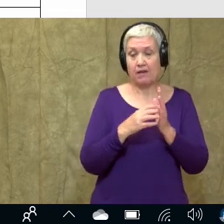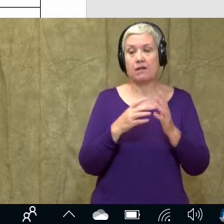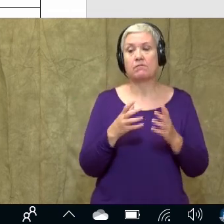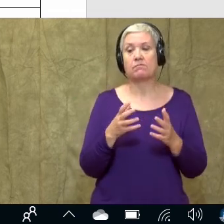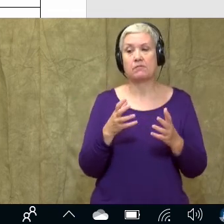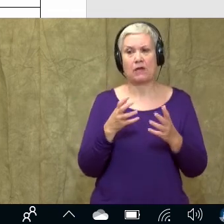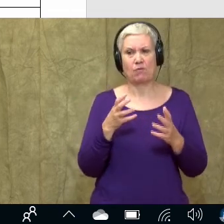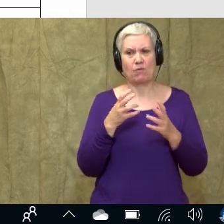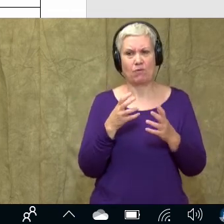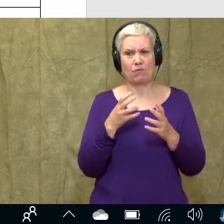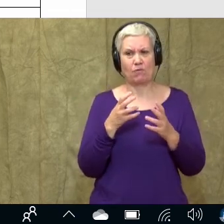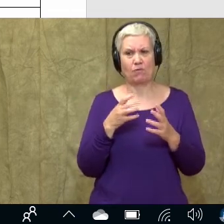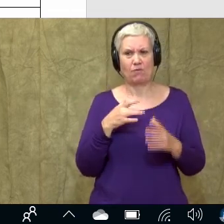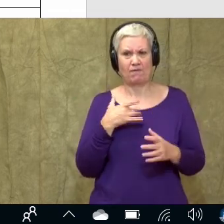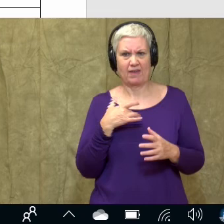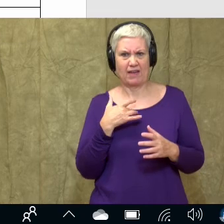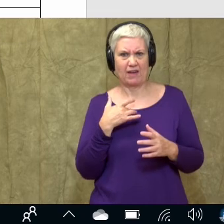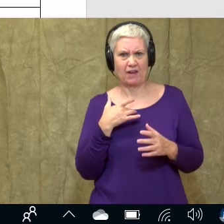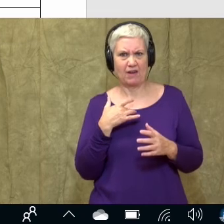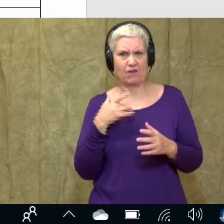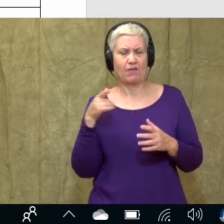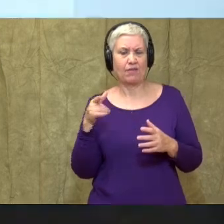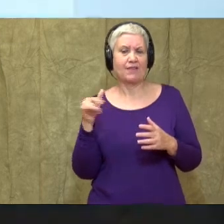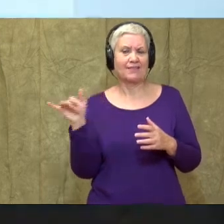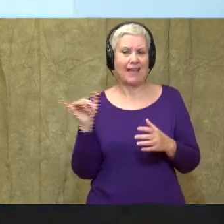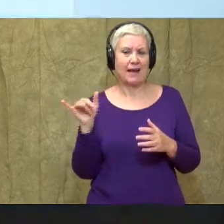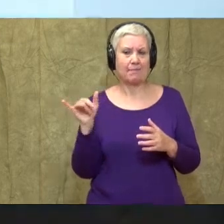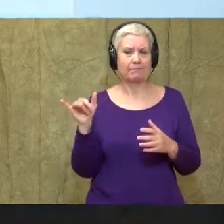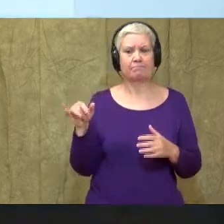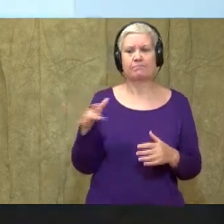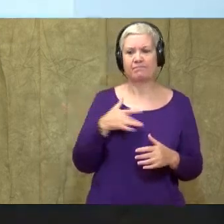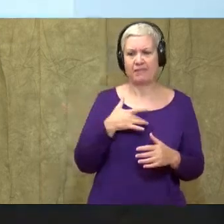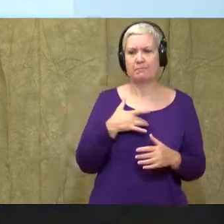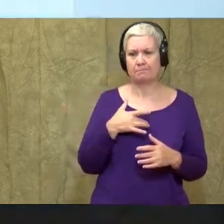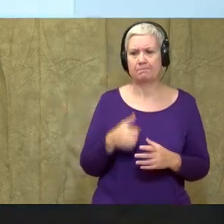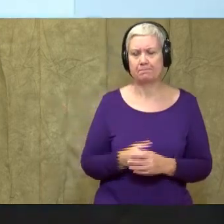at least feel the way that they do, okay?